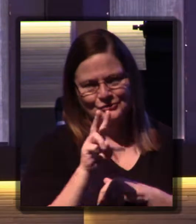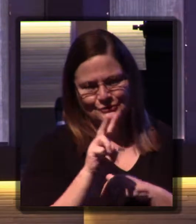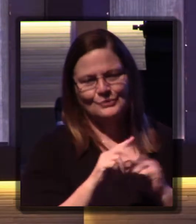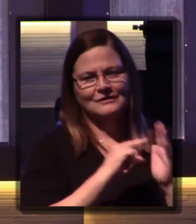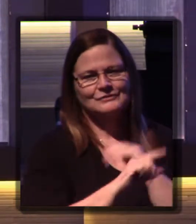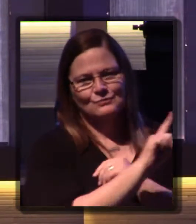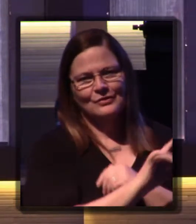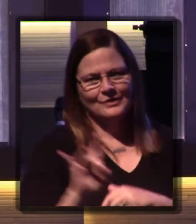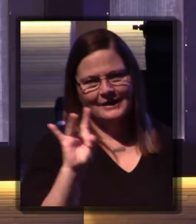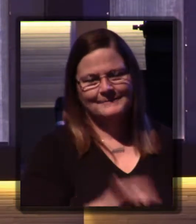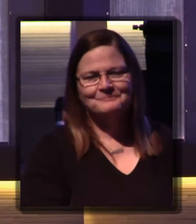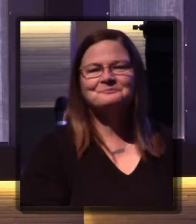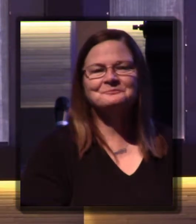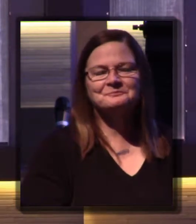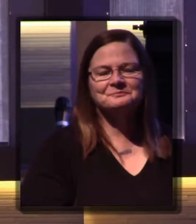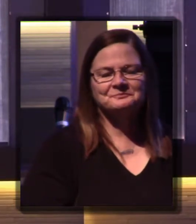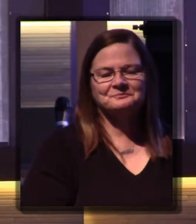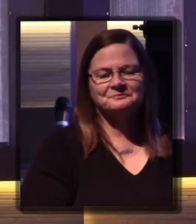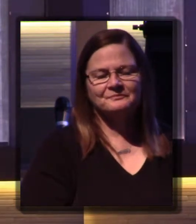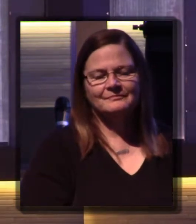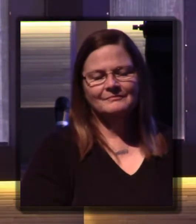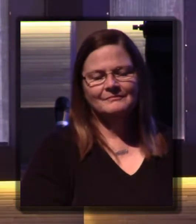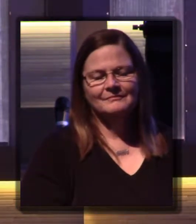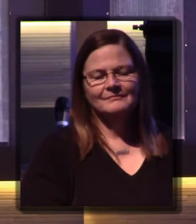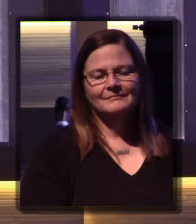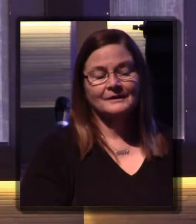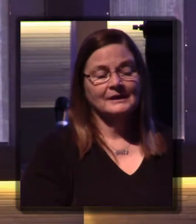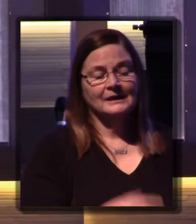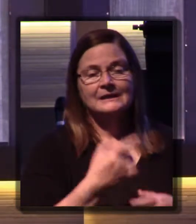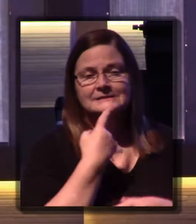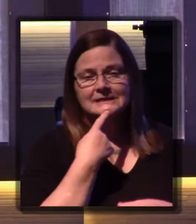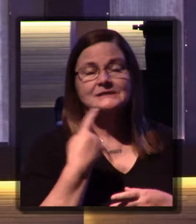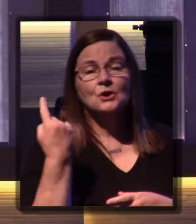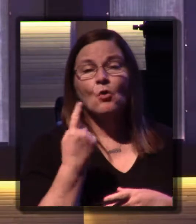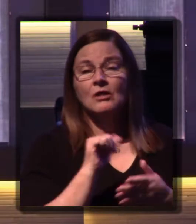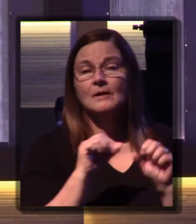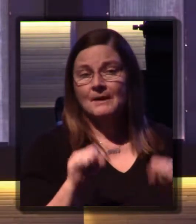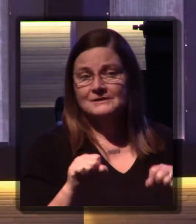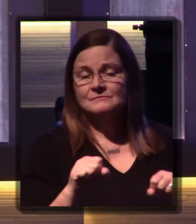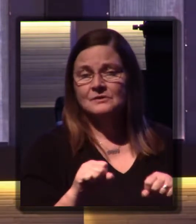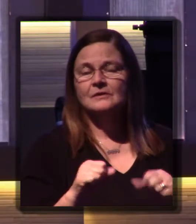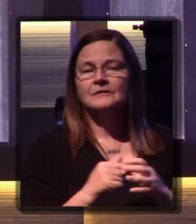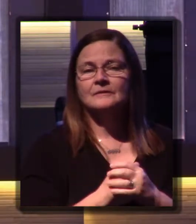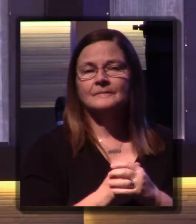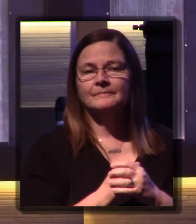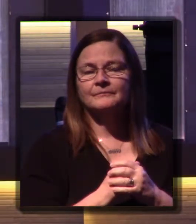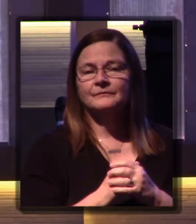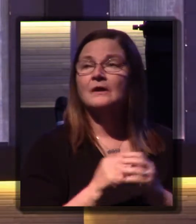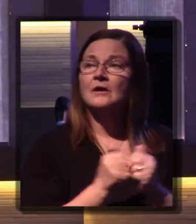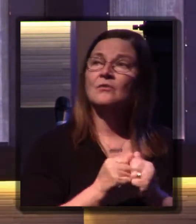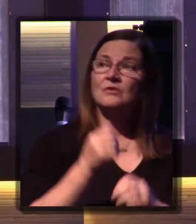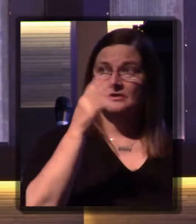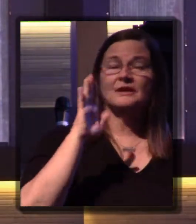verses 1 through 8. He tells us that it's only possible with God's might, this life that we